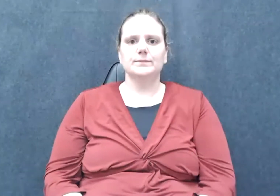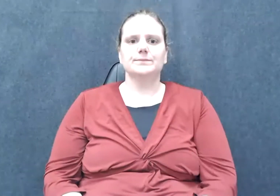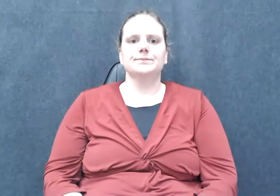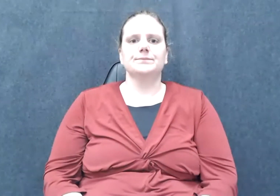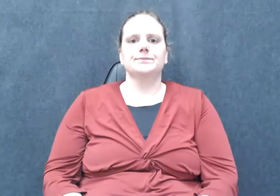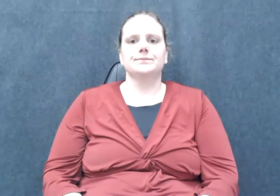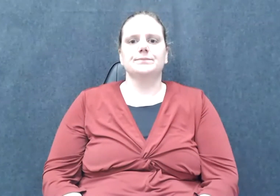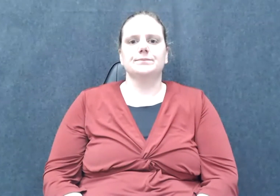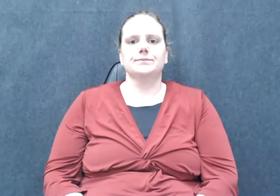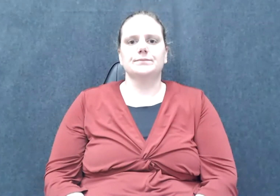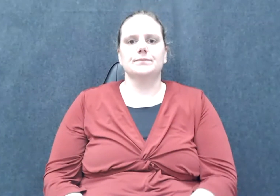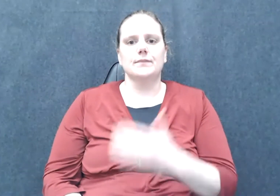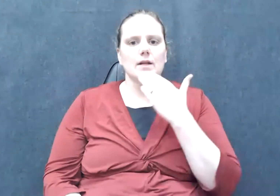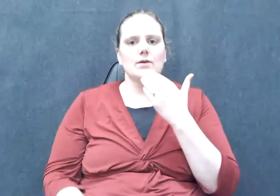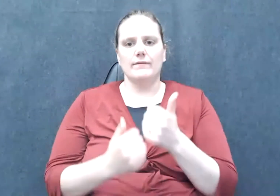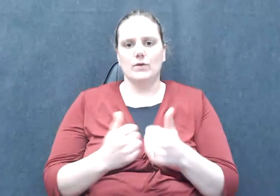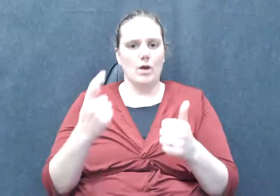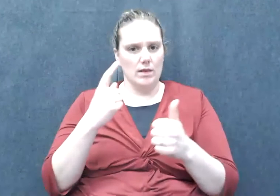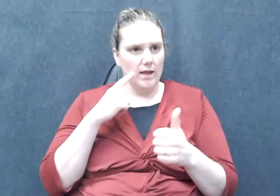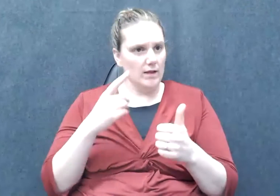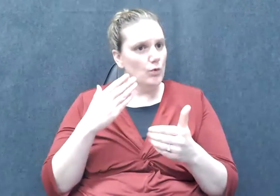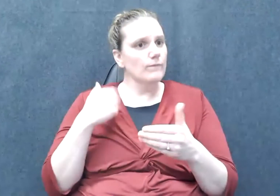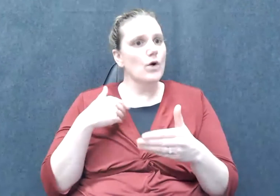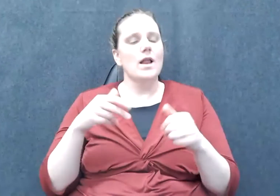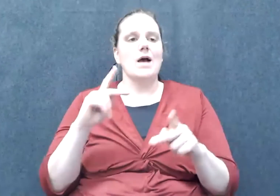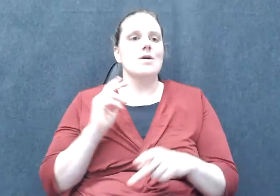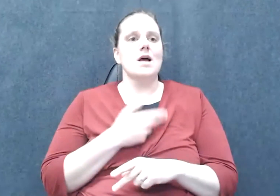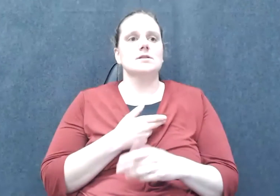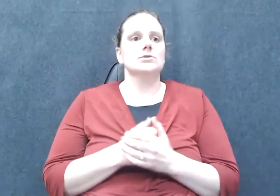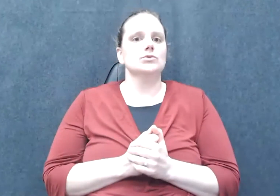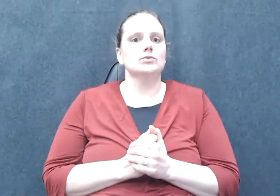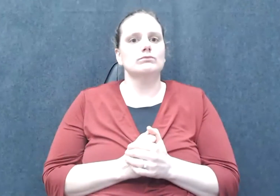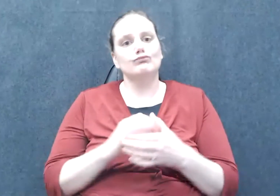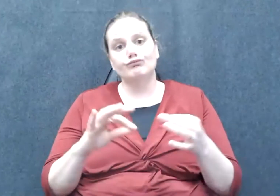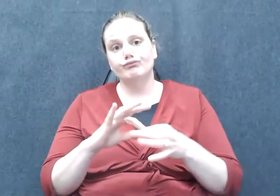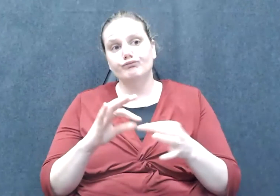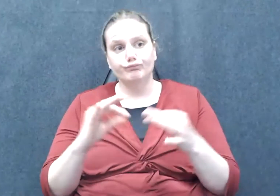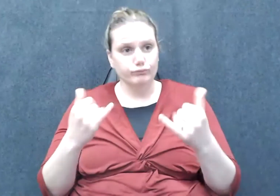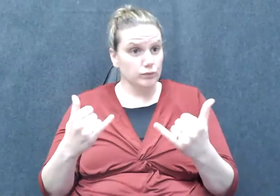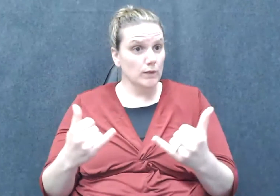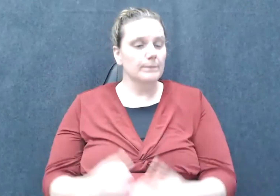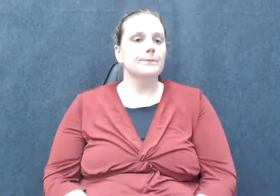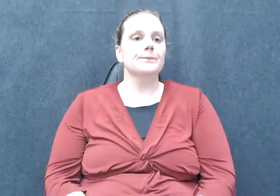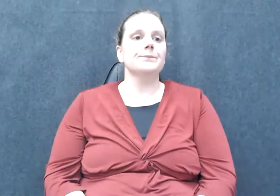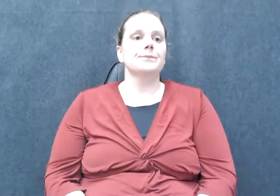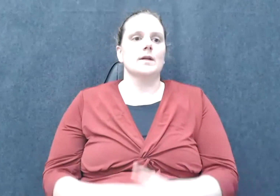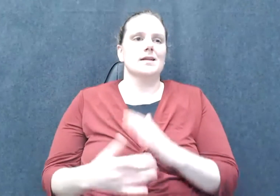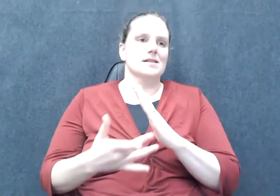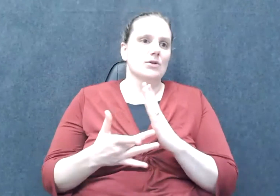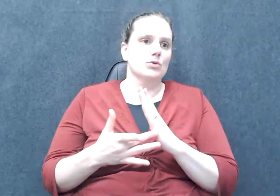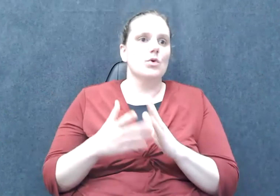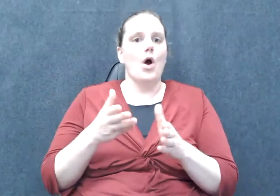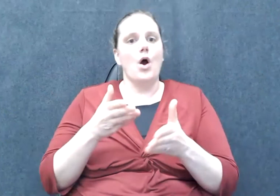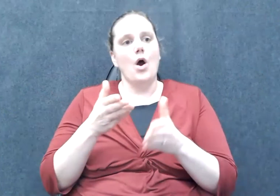thank you, everybody. And thank you for allowing us to give an update today on the technical and